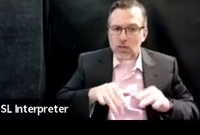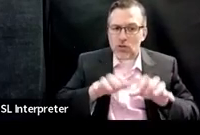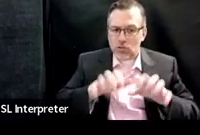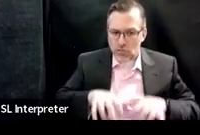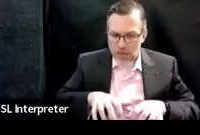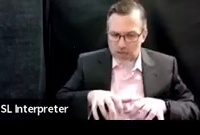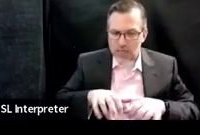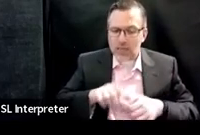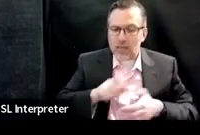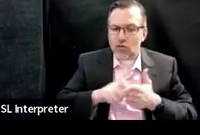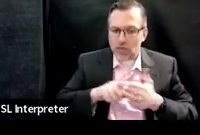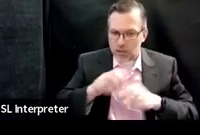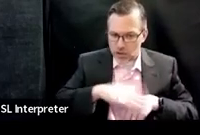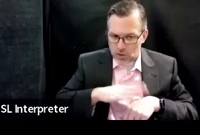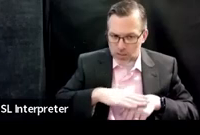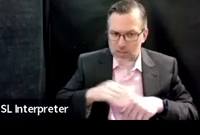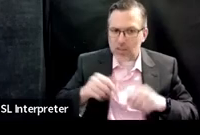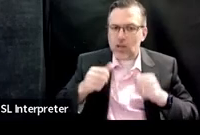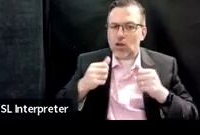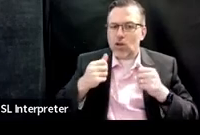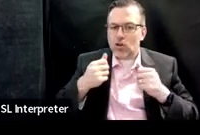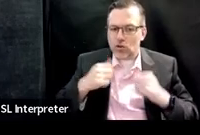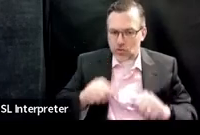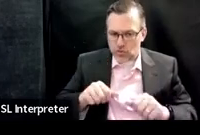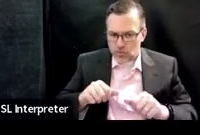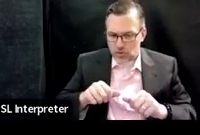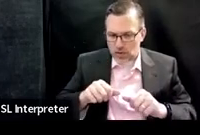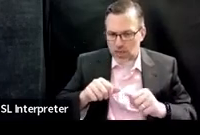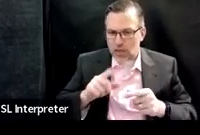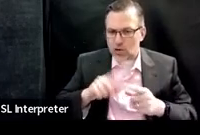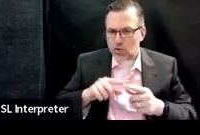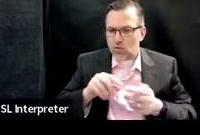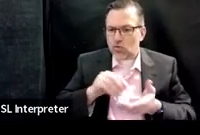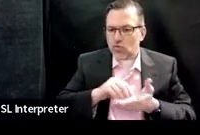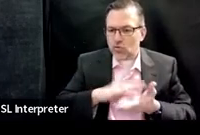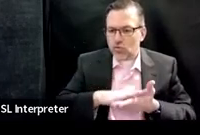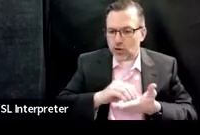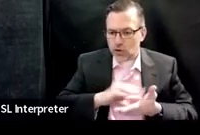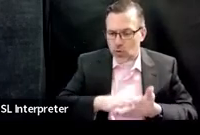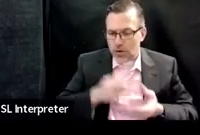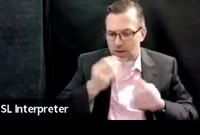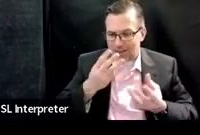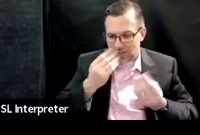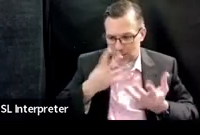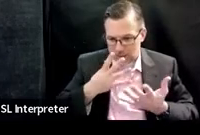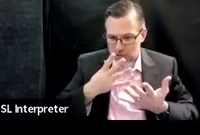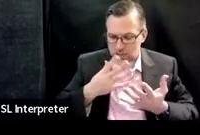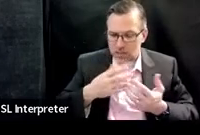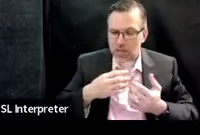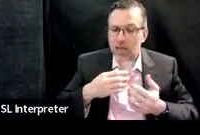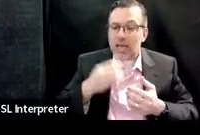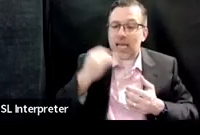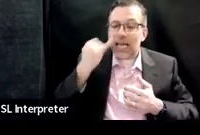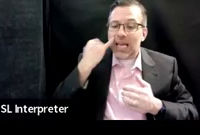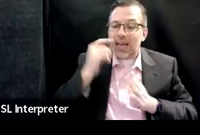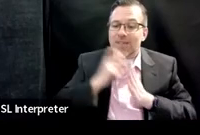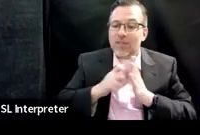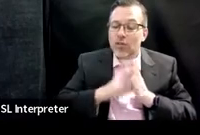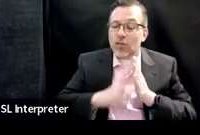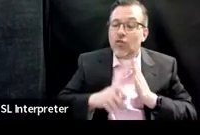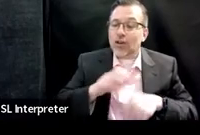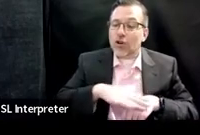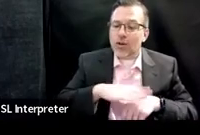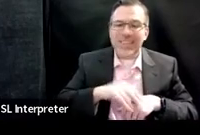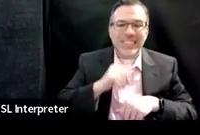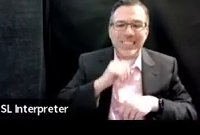their best effort to record information as it's presented, right? And that the written notice is not a transcript of